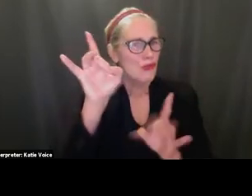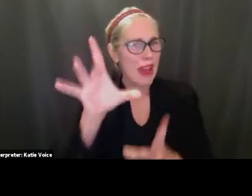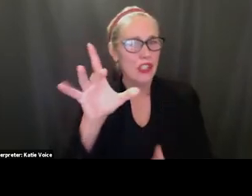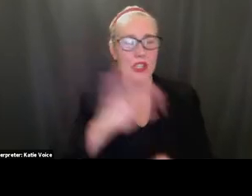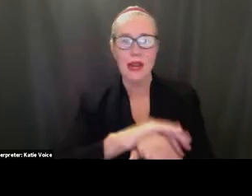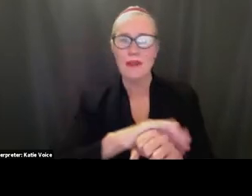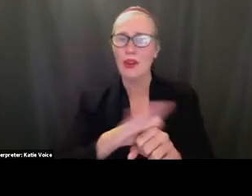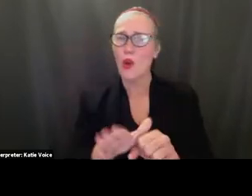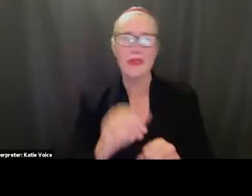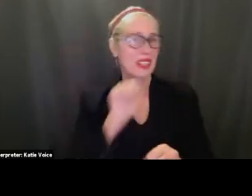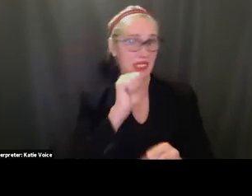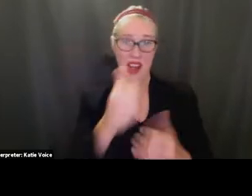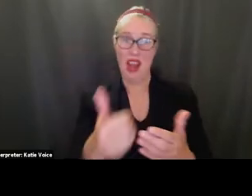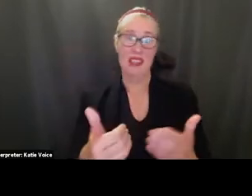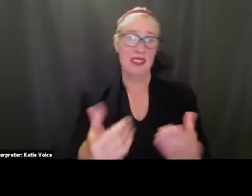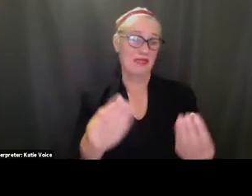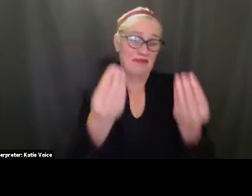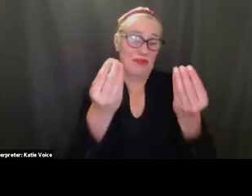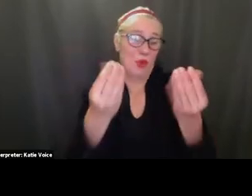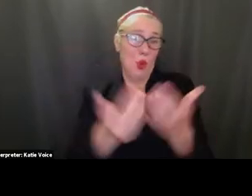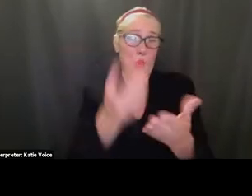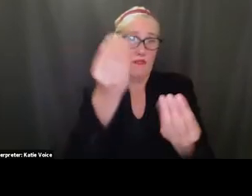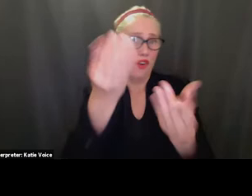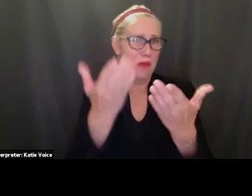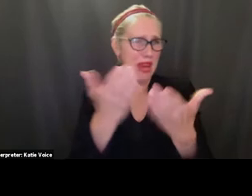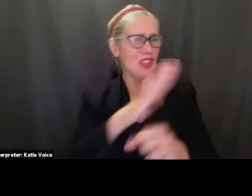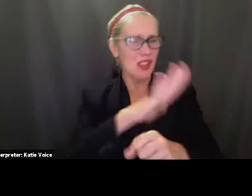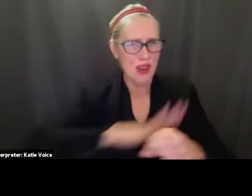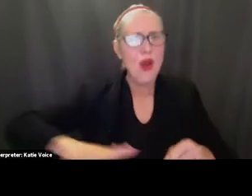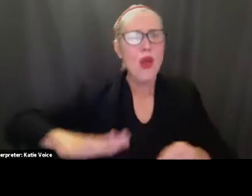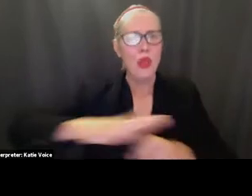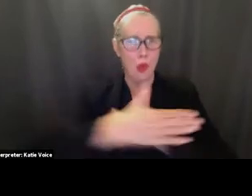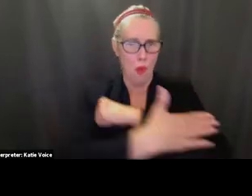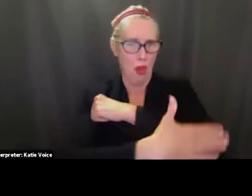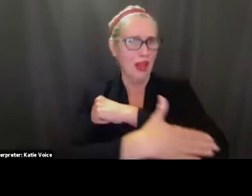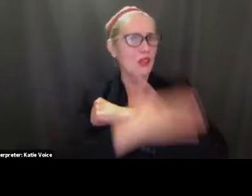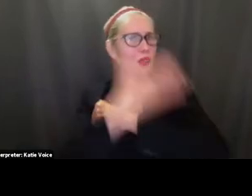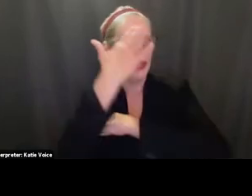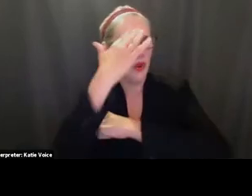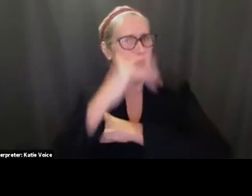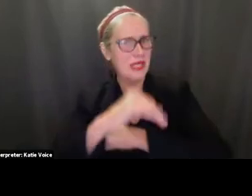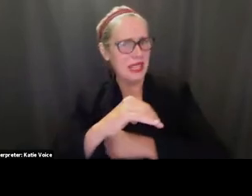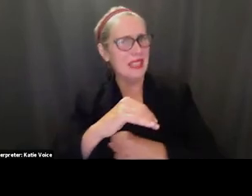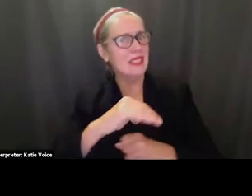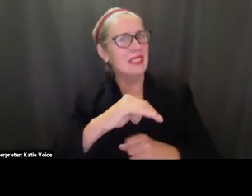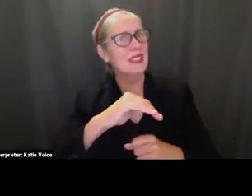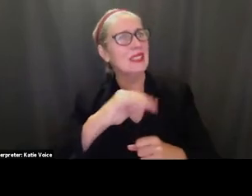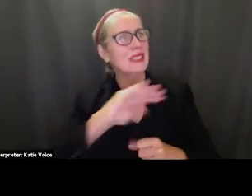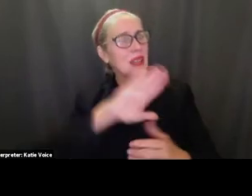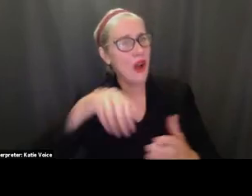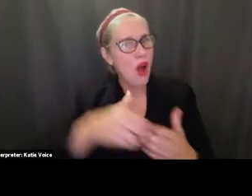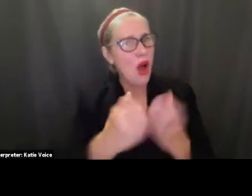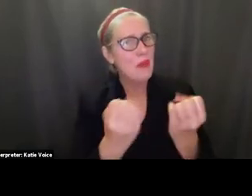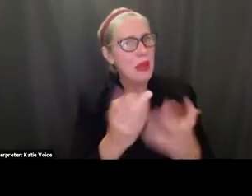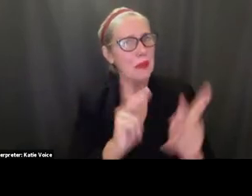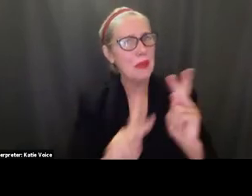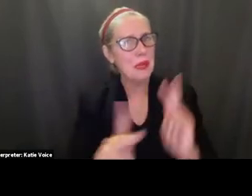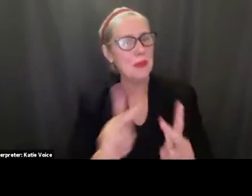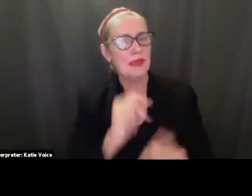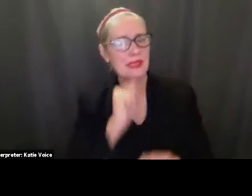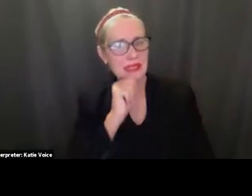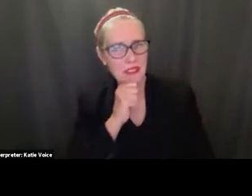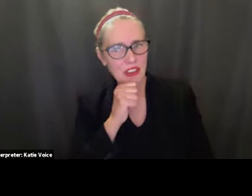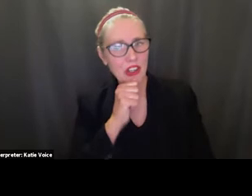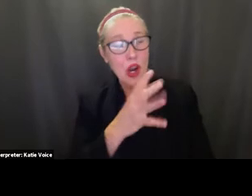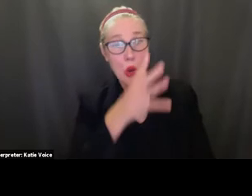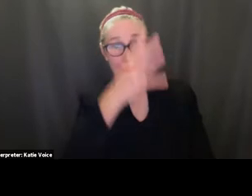is news i think the whole country knows this it's been a suffering across the board i think what parents like me